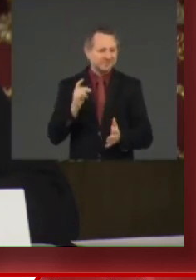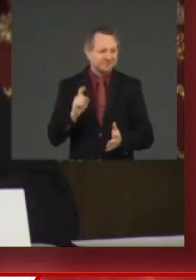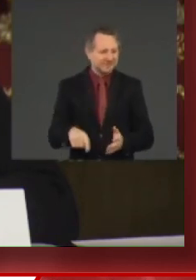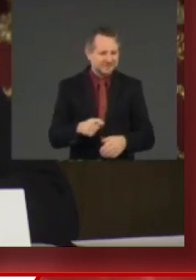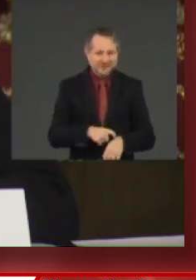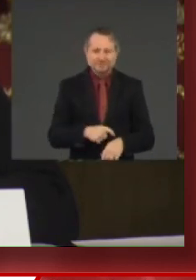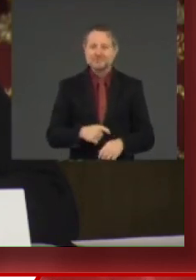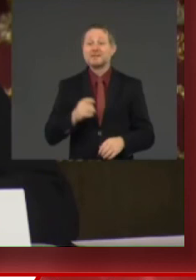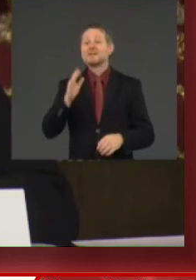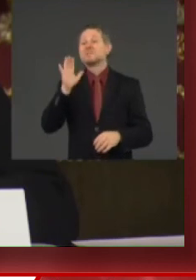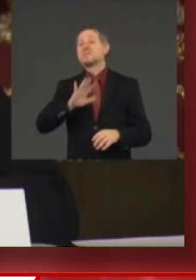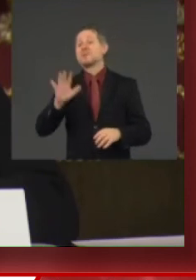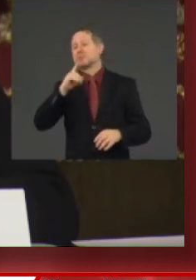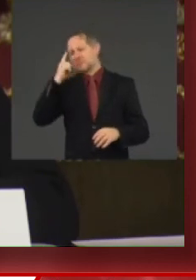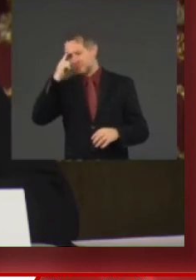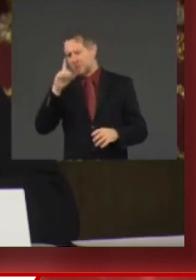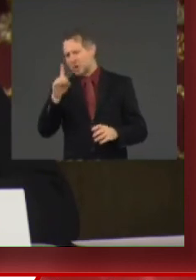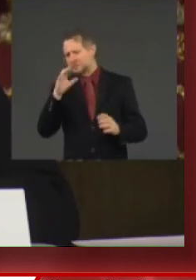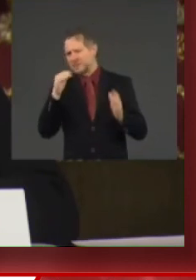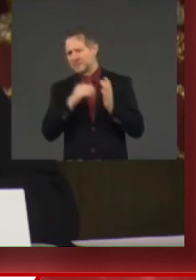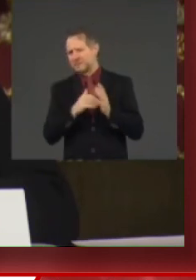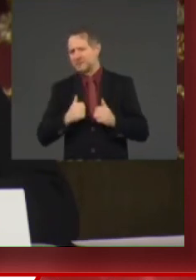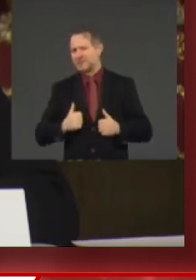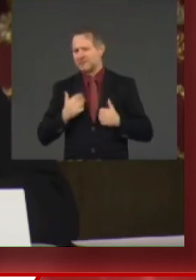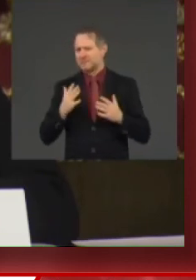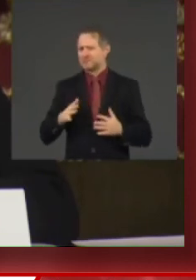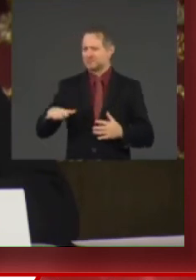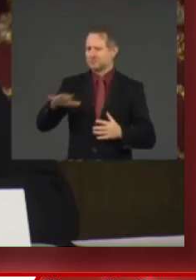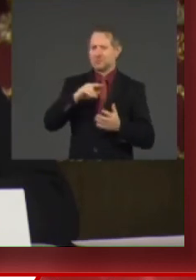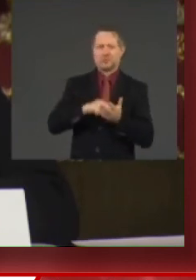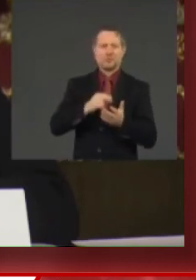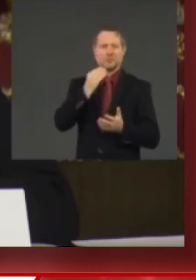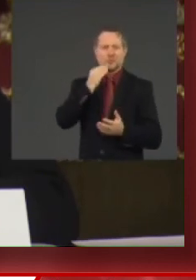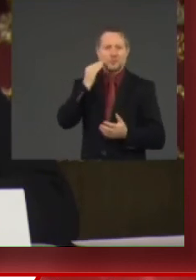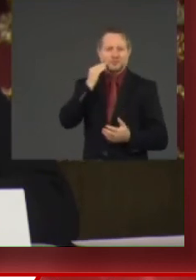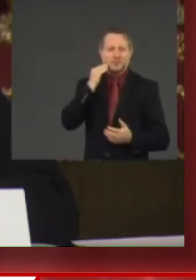Live. Just refresh your feed. Those of you watching us on the app and our 24-hour streaming network, stay right here.